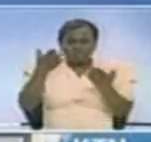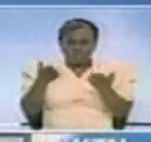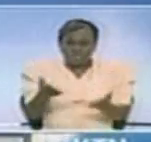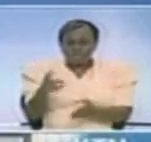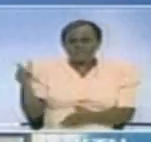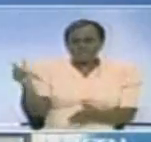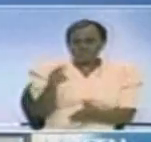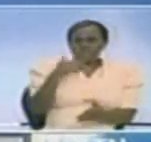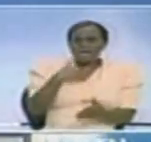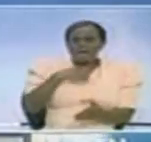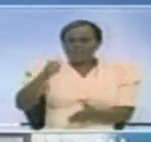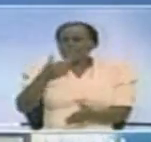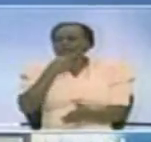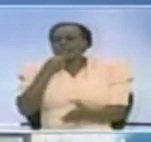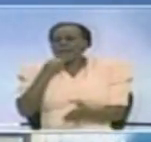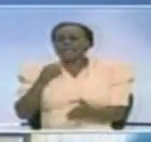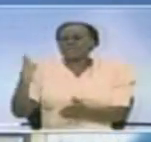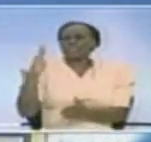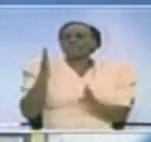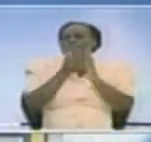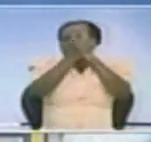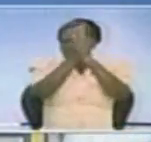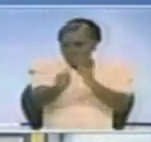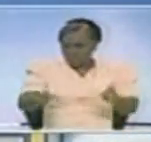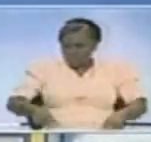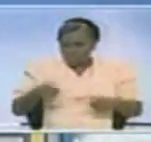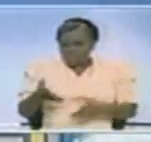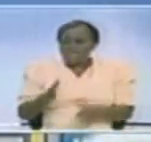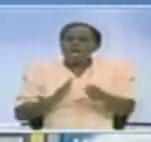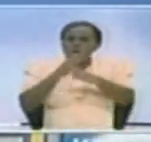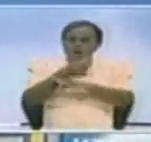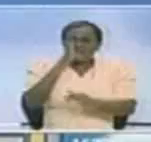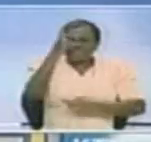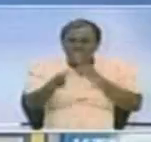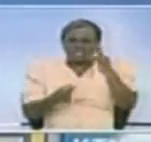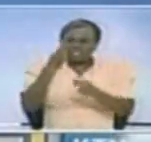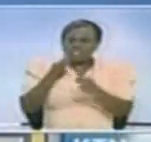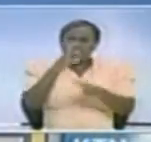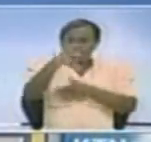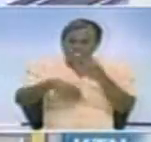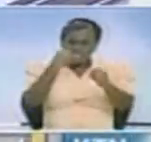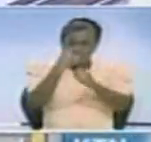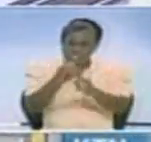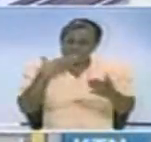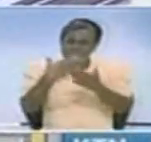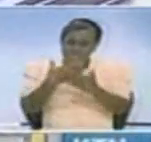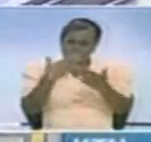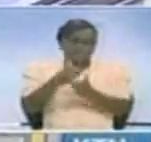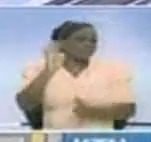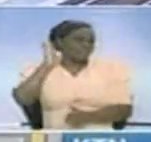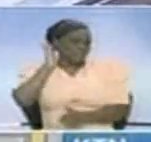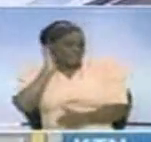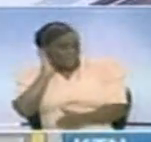with Andrew Franklin, security expert who has lived in the country for over 33 years. Thank you for staying with us. Just listening